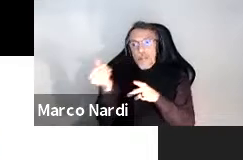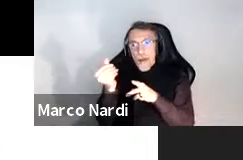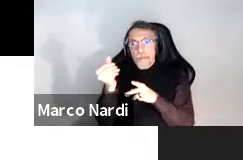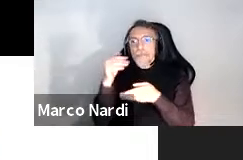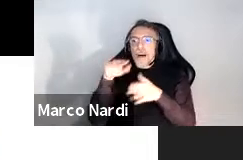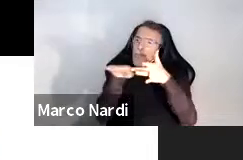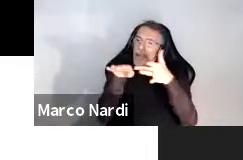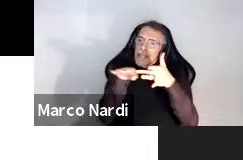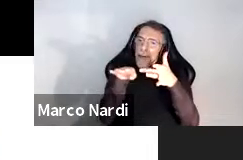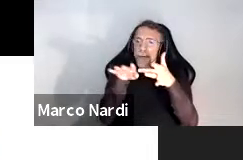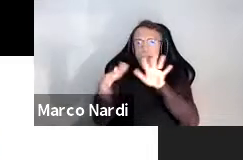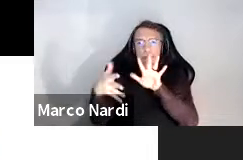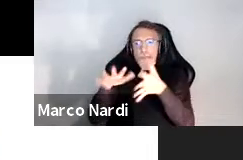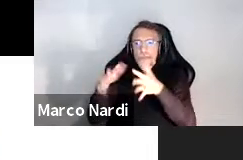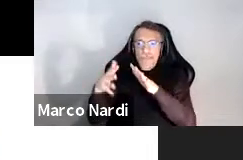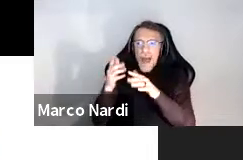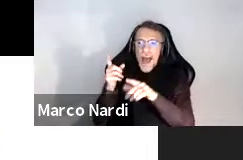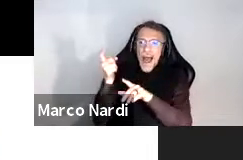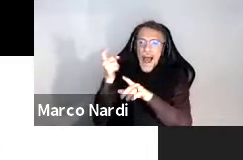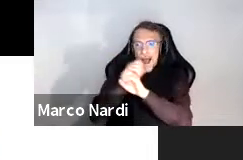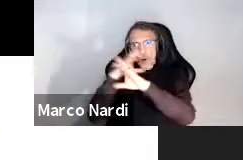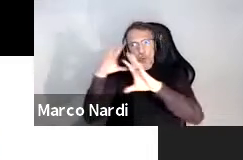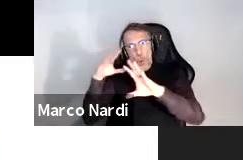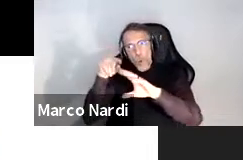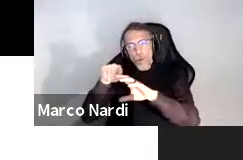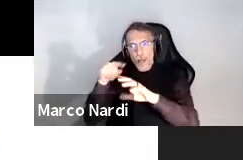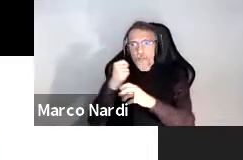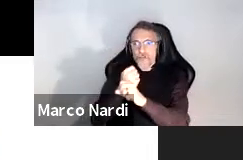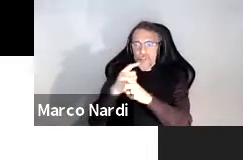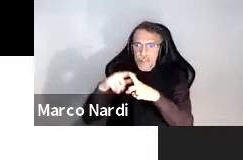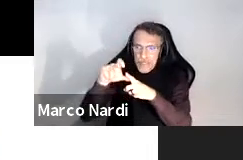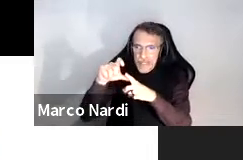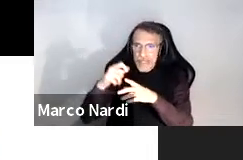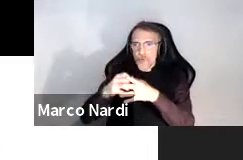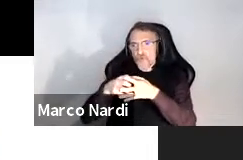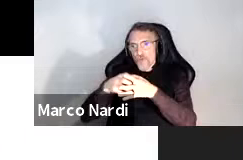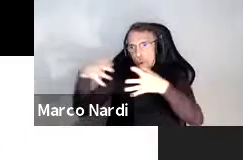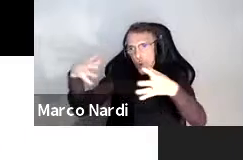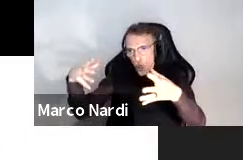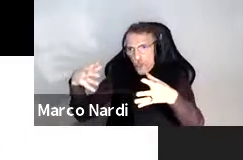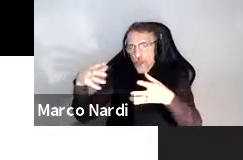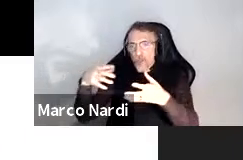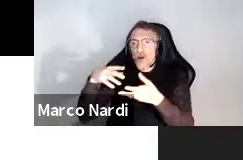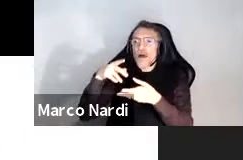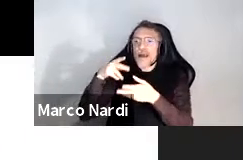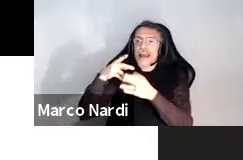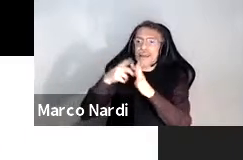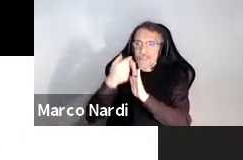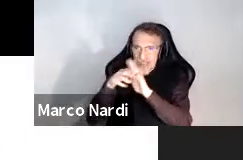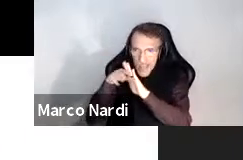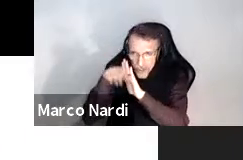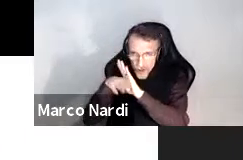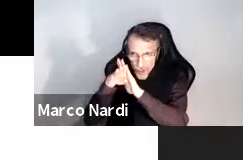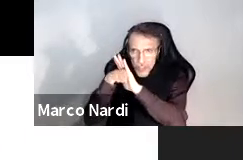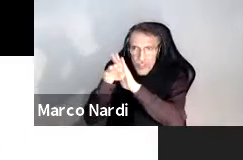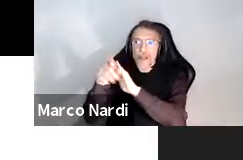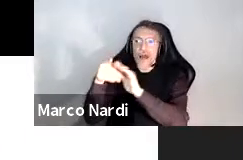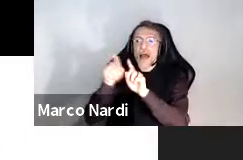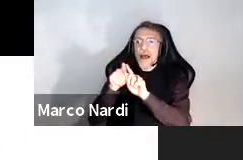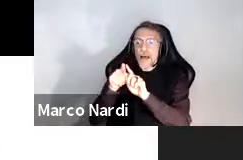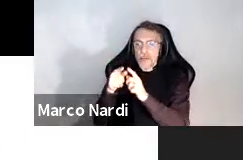medium outlook in terms of real GDP growth, inflation, interest rate, and exchange